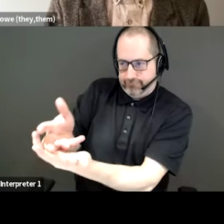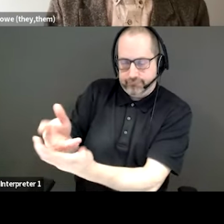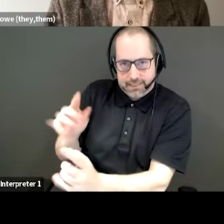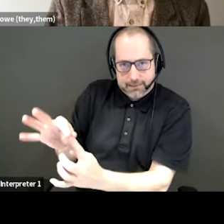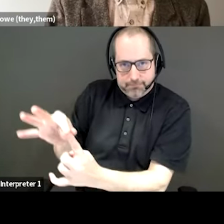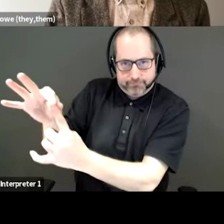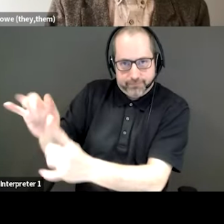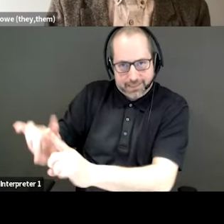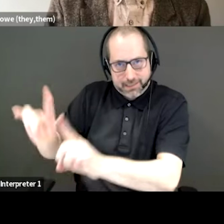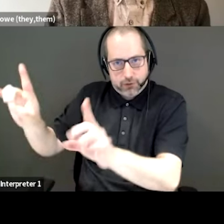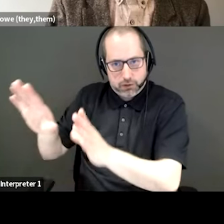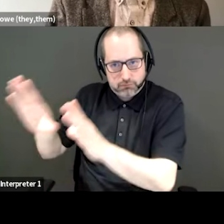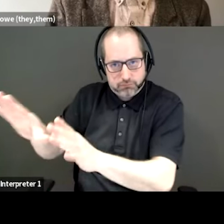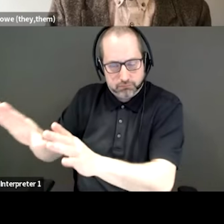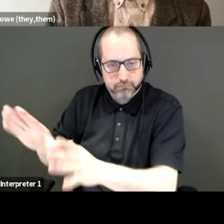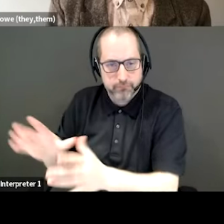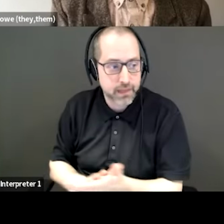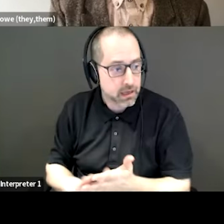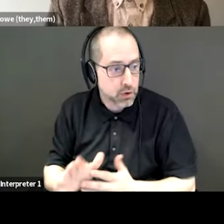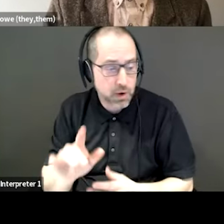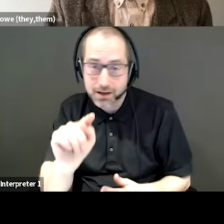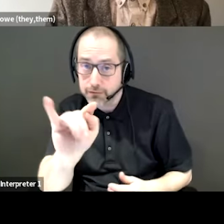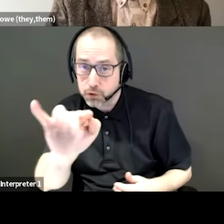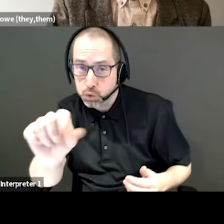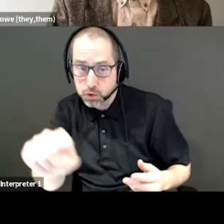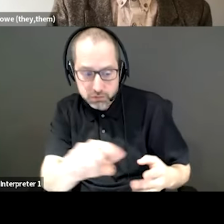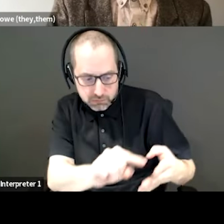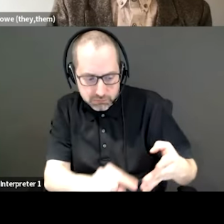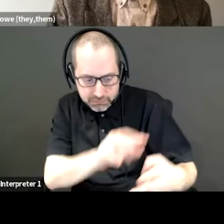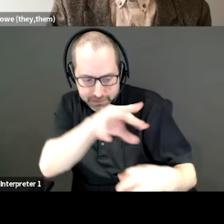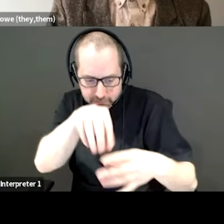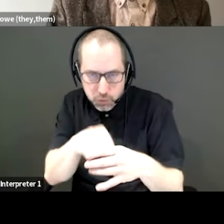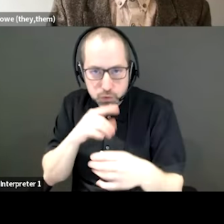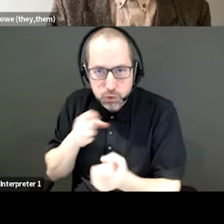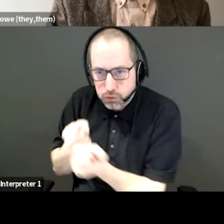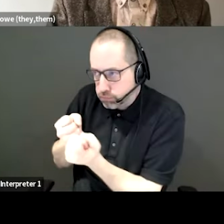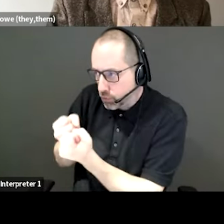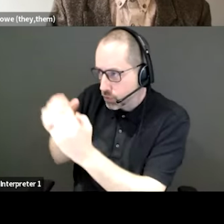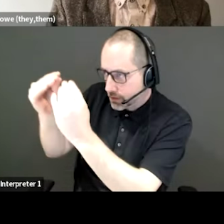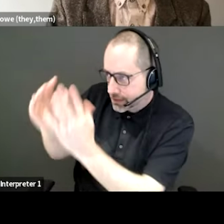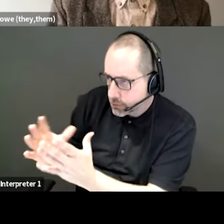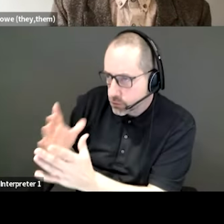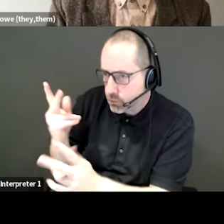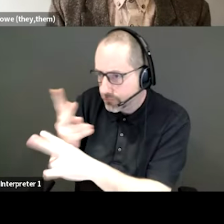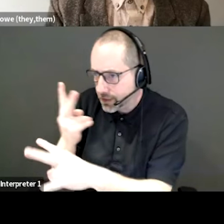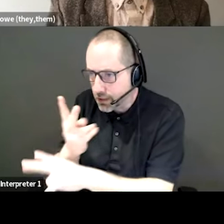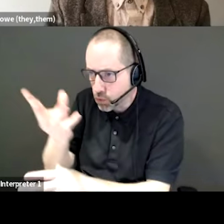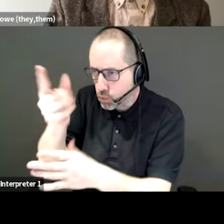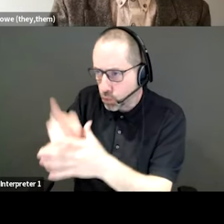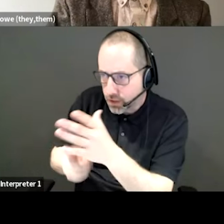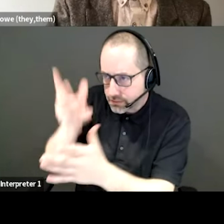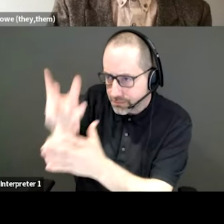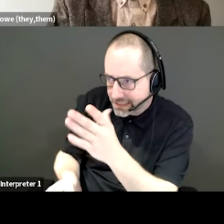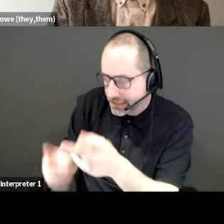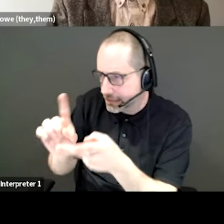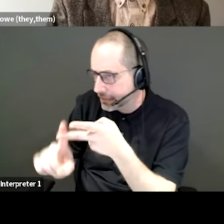tools included in the toolkit to support educators in figuring out where the gaps and opportunities are in their